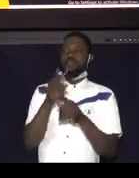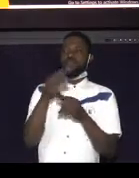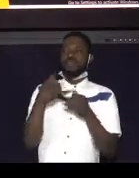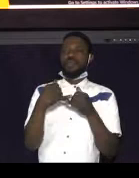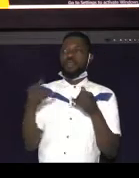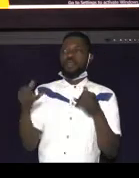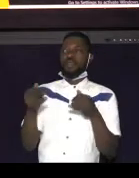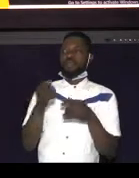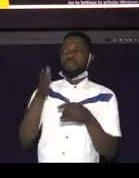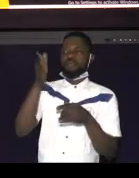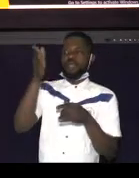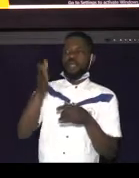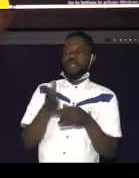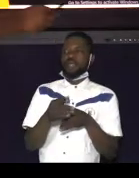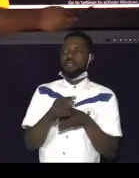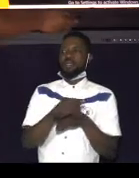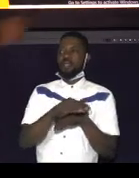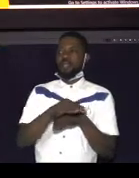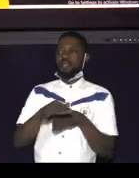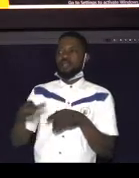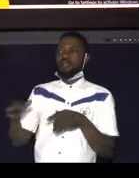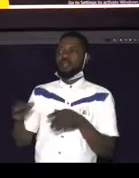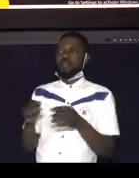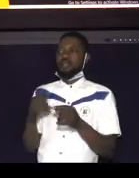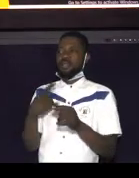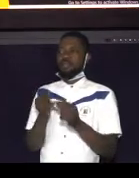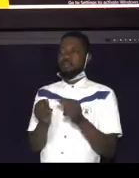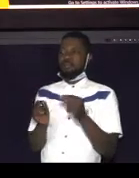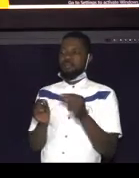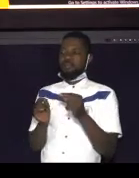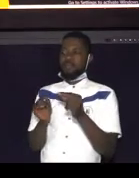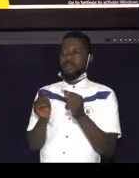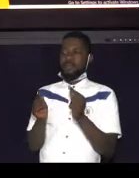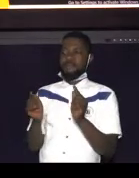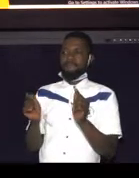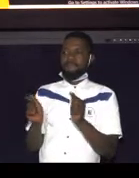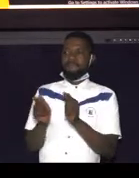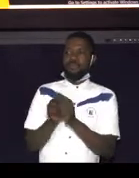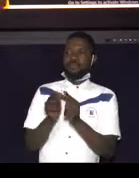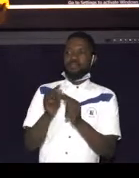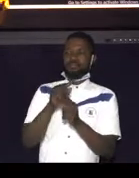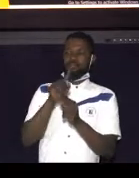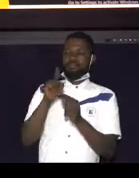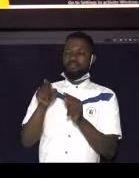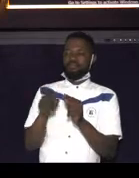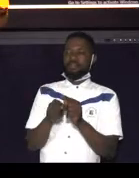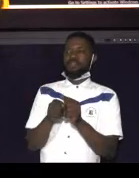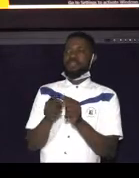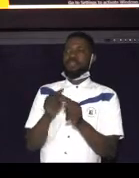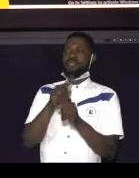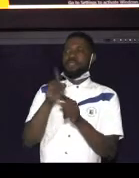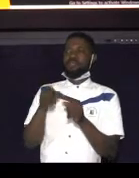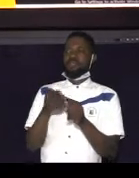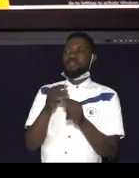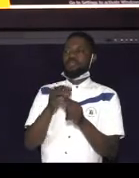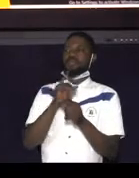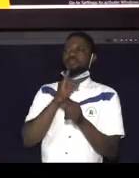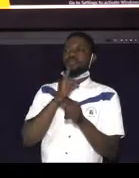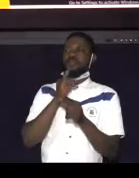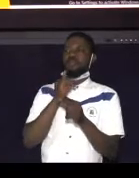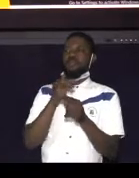Now, here is a line and here is another one. They meet at this point, and this space in between